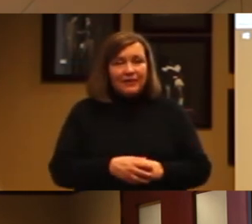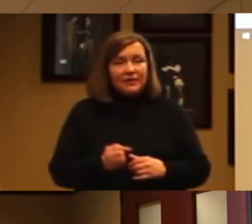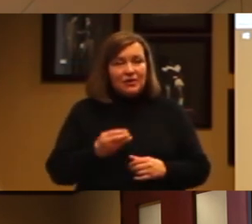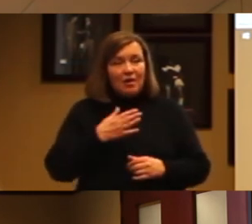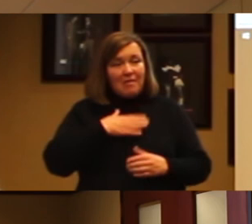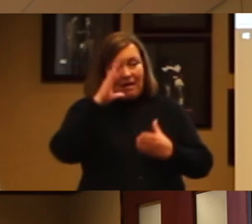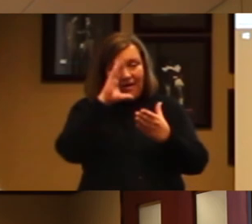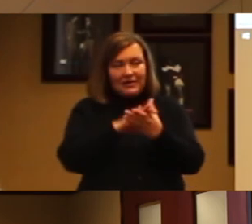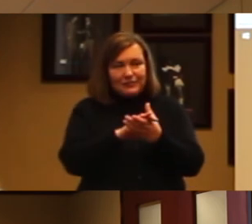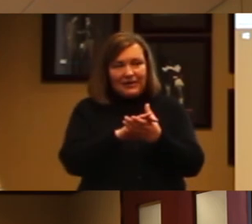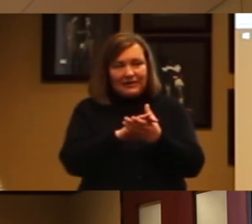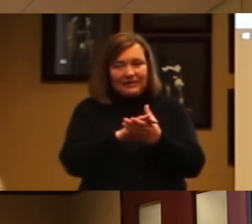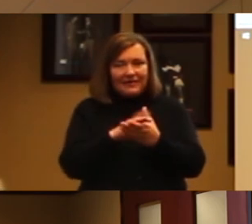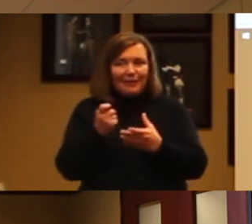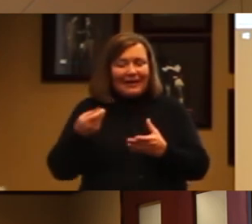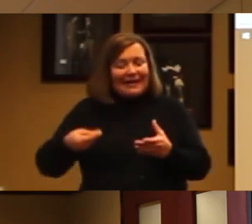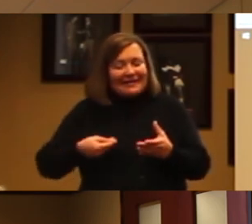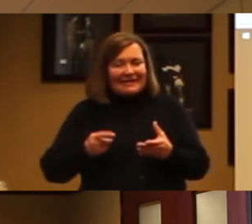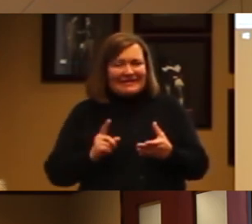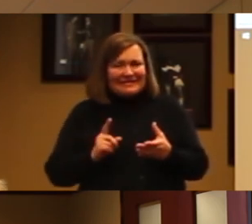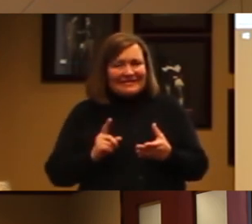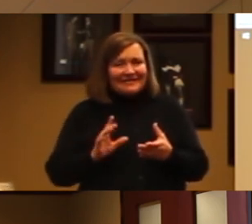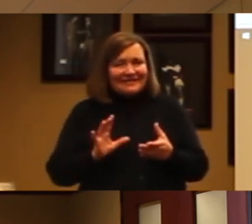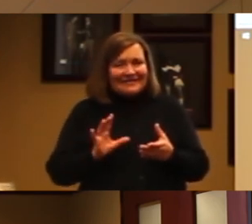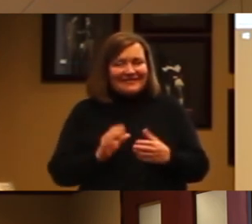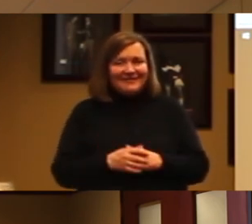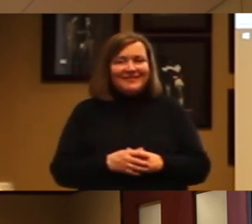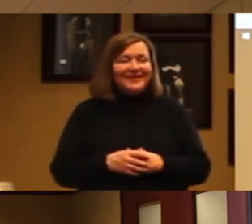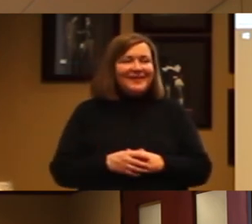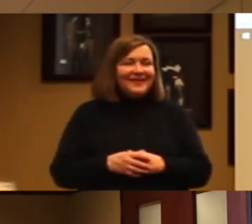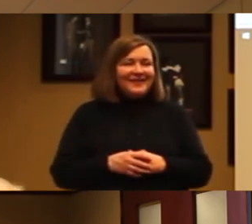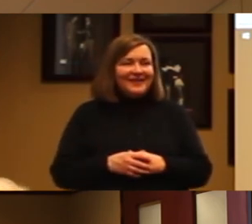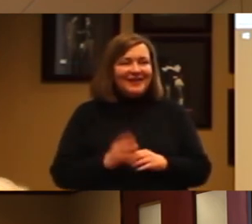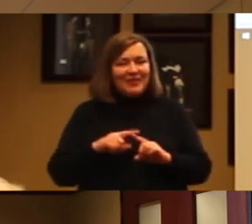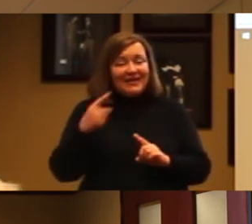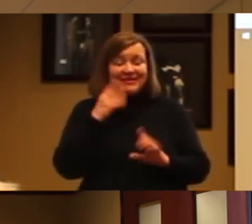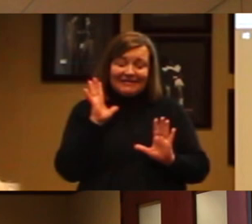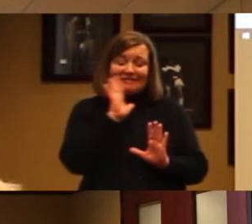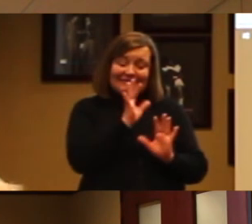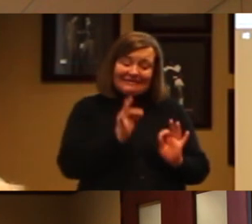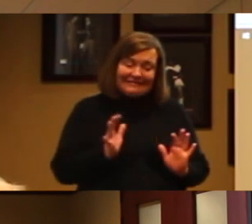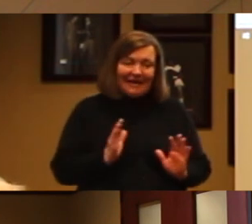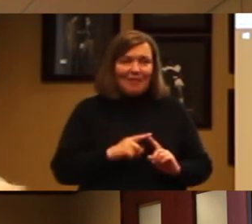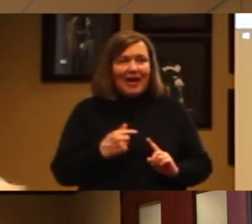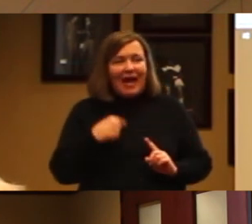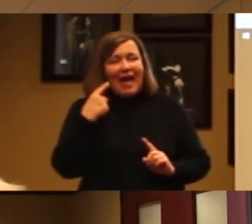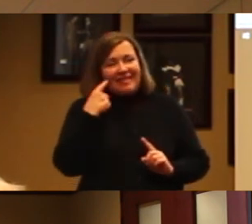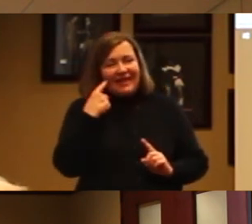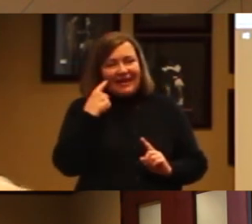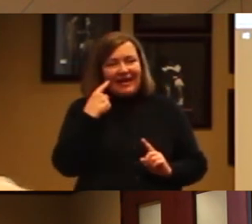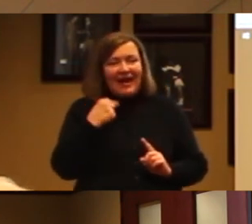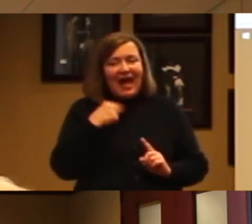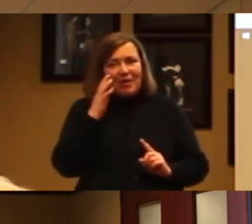has kind of hinted that I shouldn't, although he says it's your decision, but I think I'm going